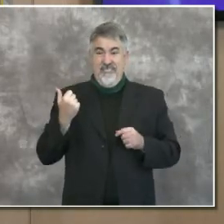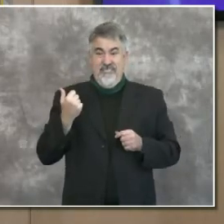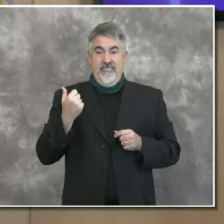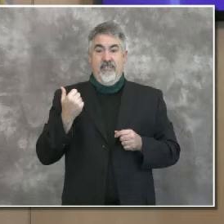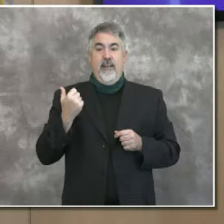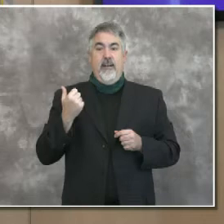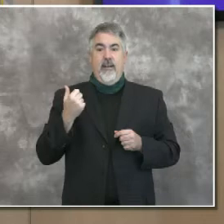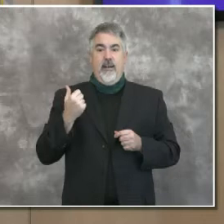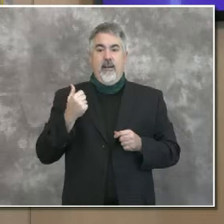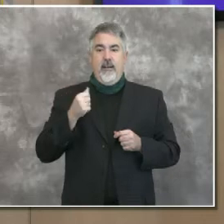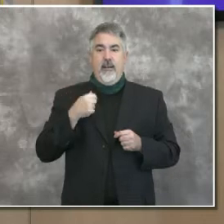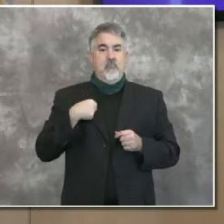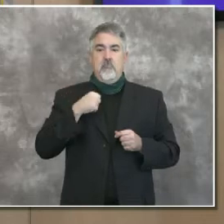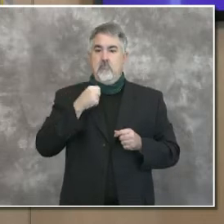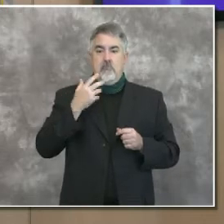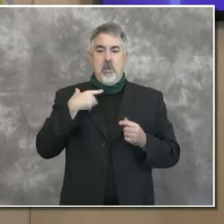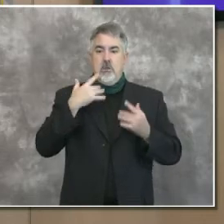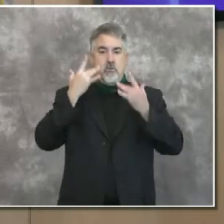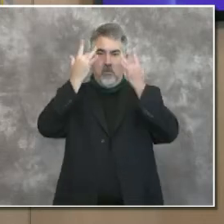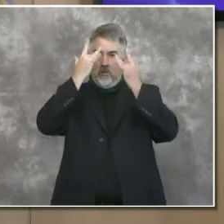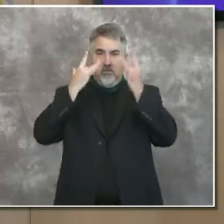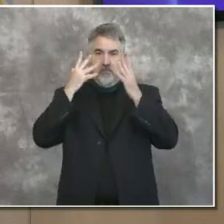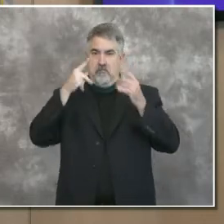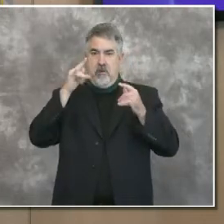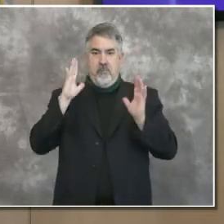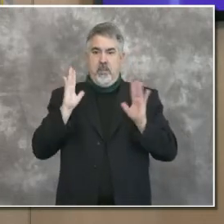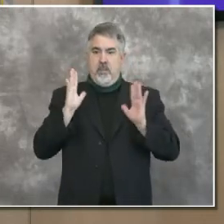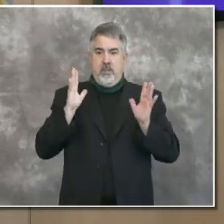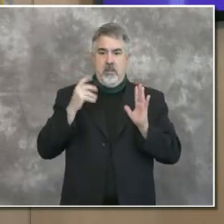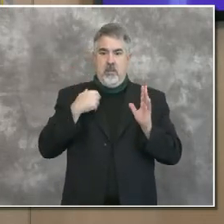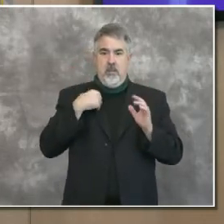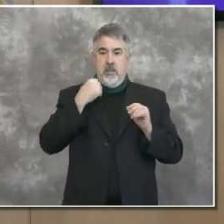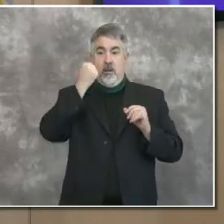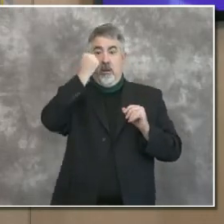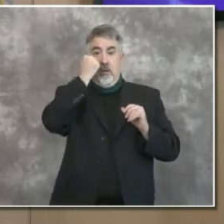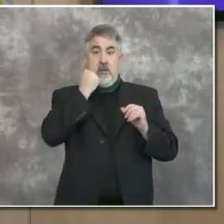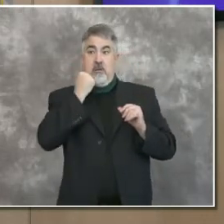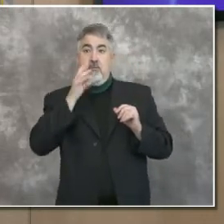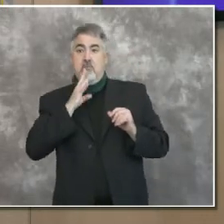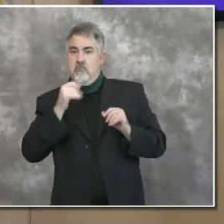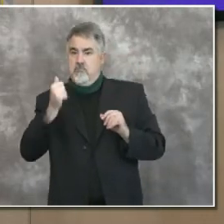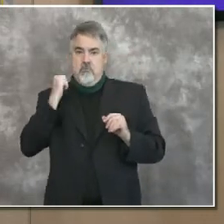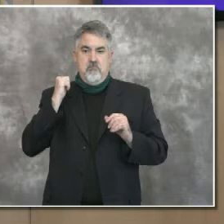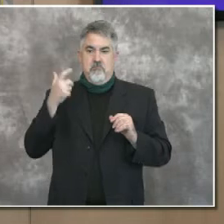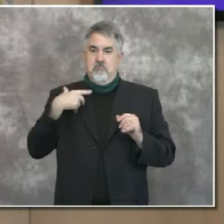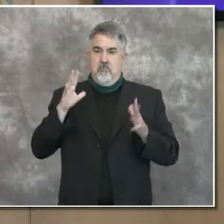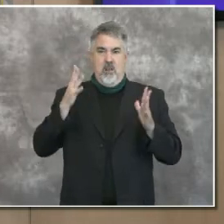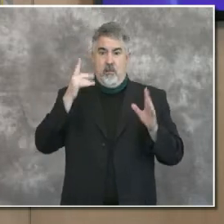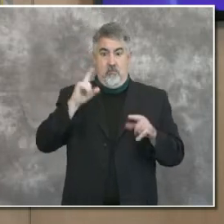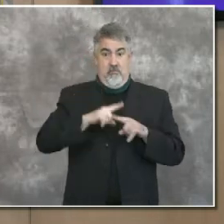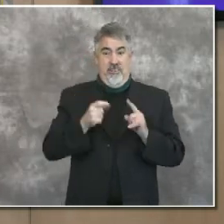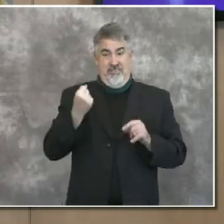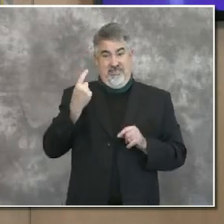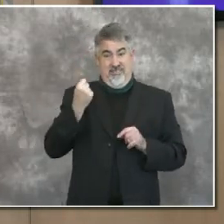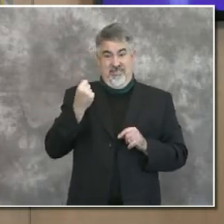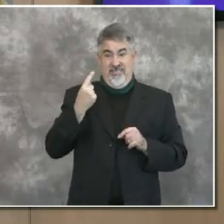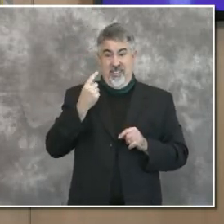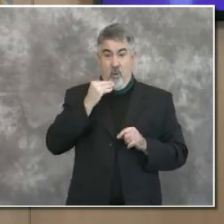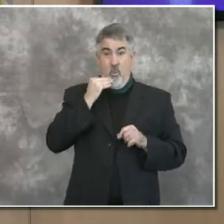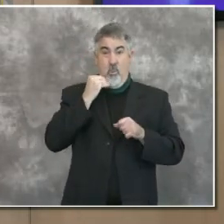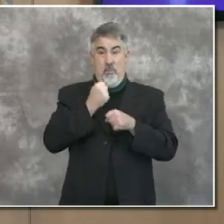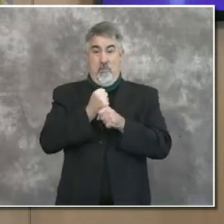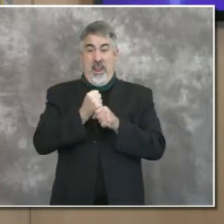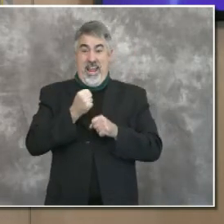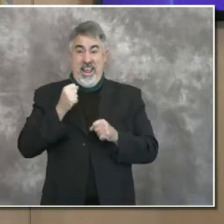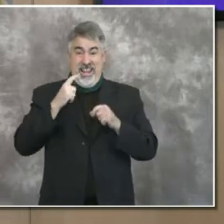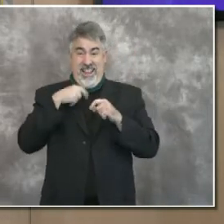my face in public, I will not remove it while I am speaking, even homemade cloth masks like the one that